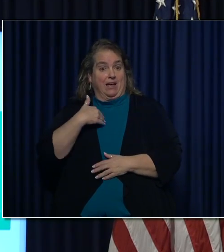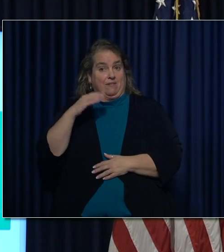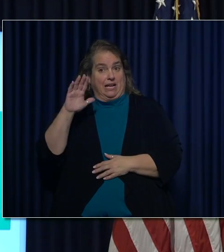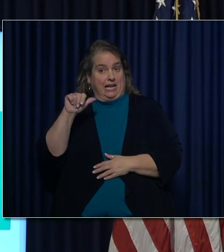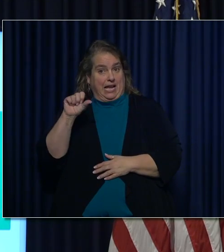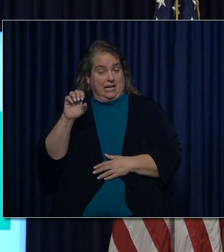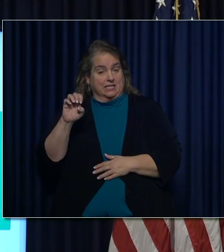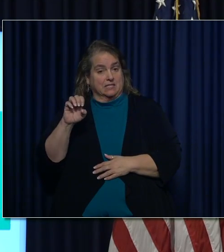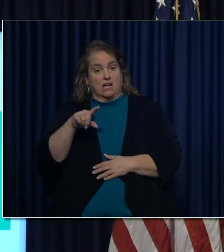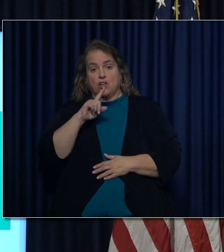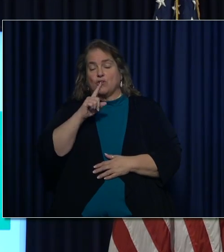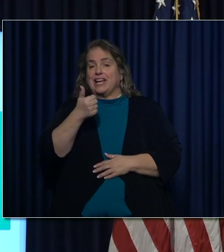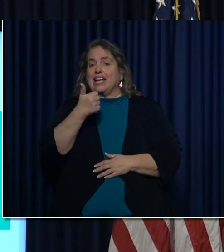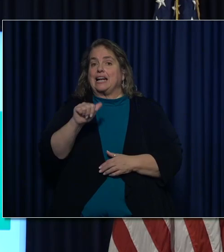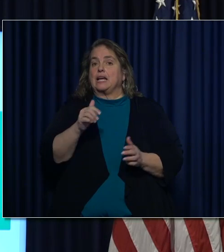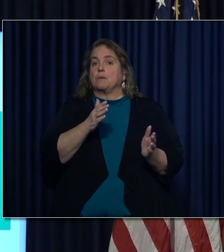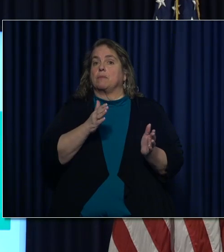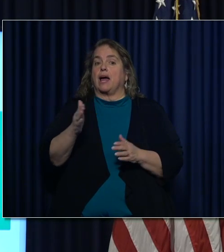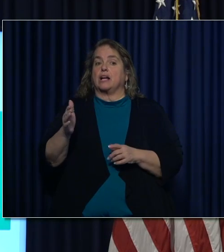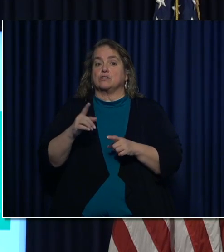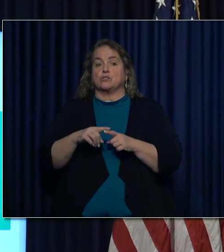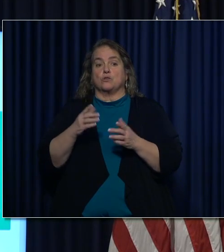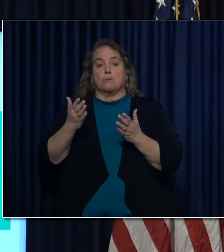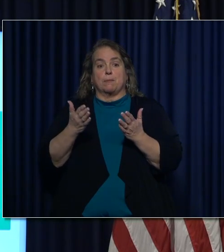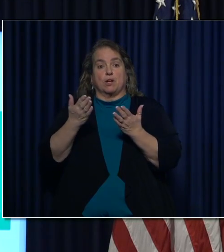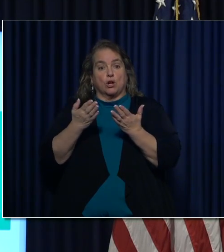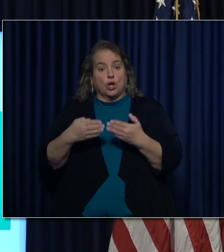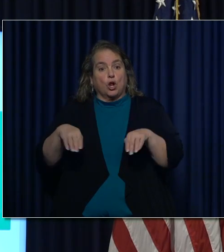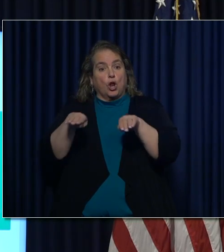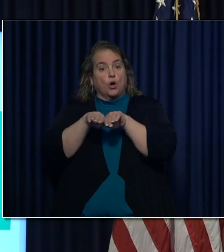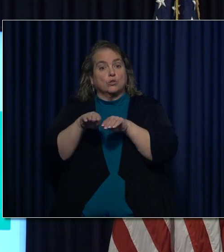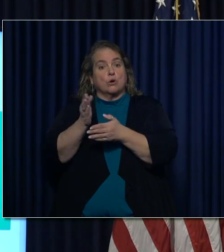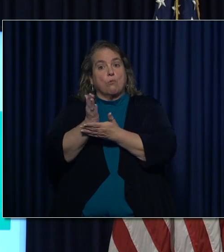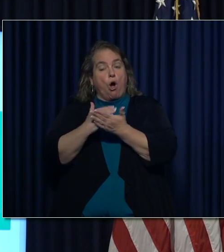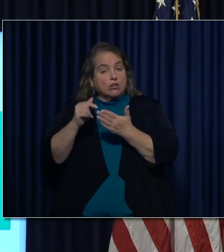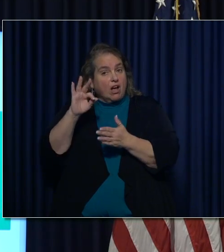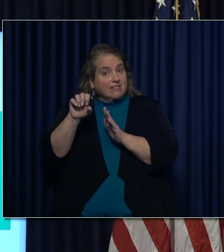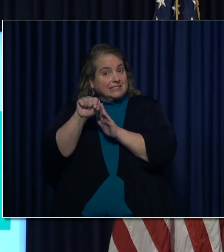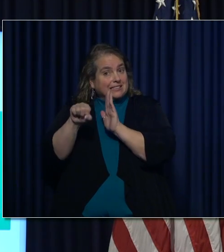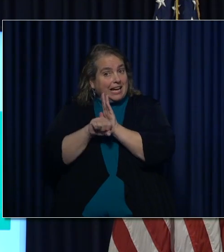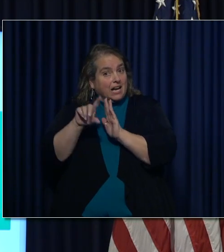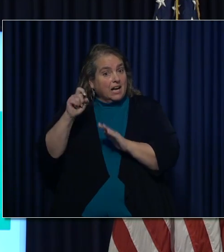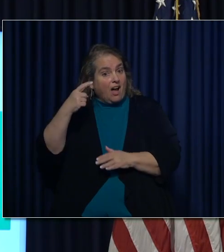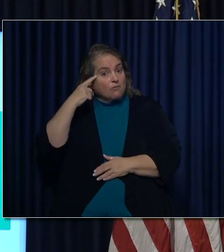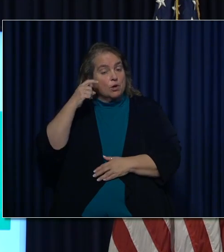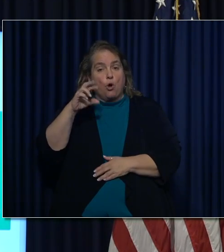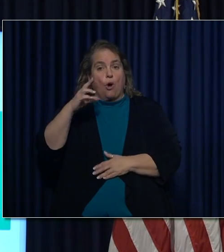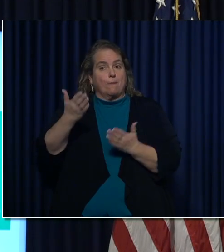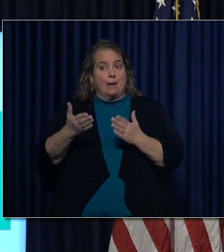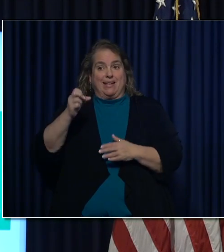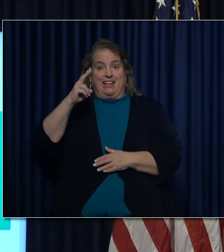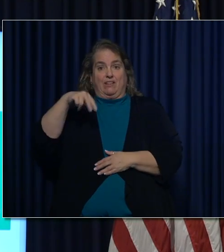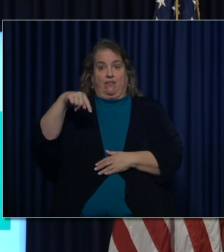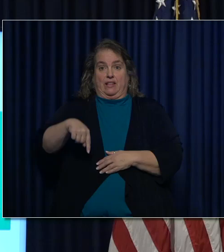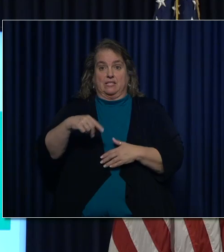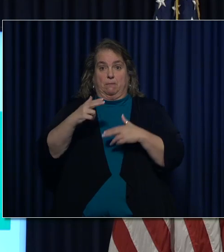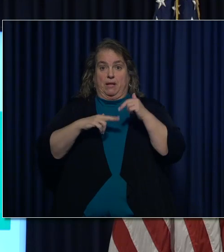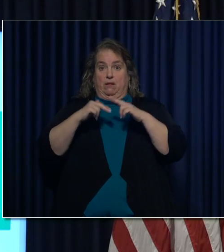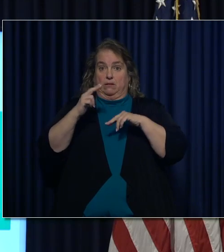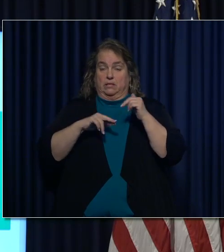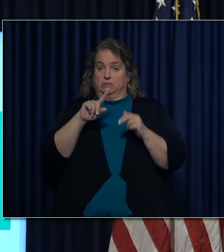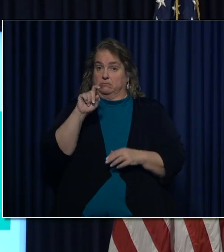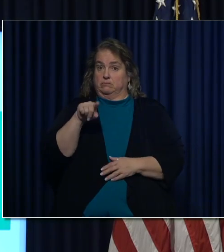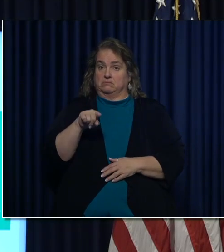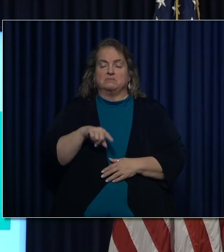already contingency plans being put in place to perhaps close down parts of state government or perhaps even this building? So right now,